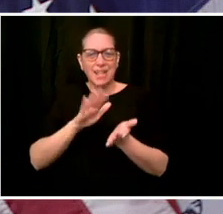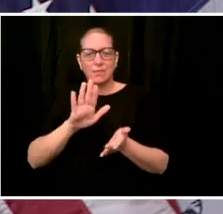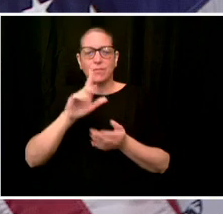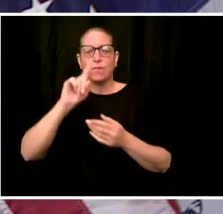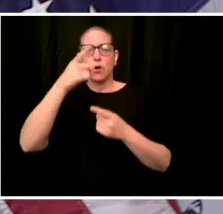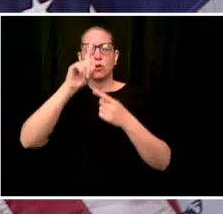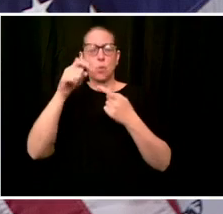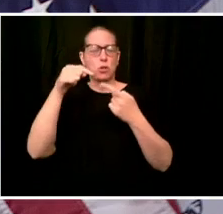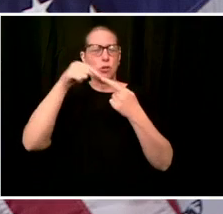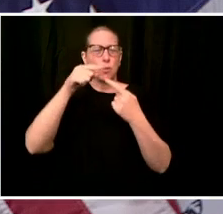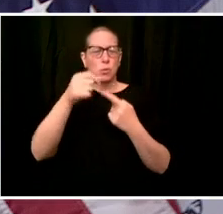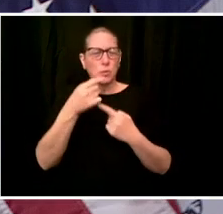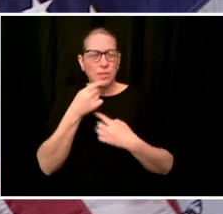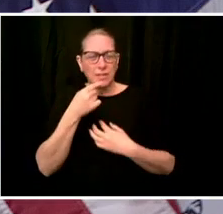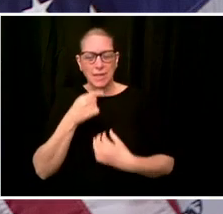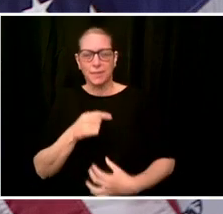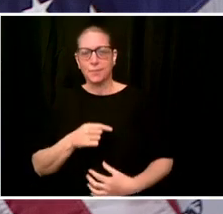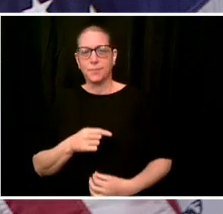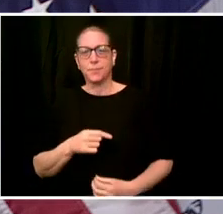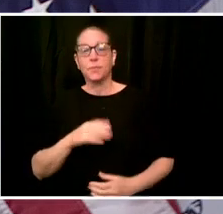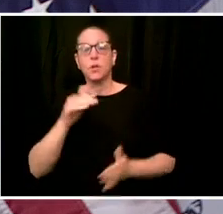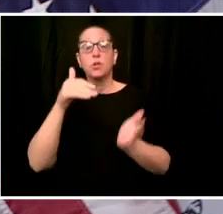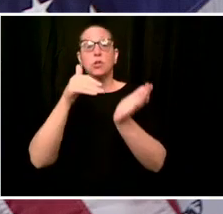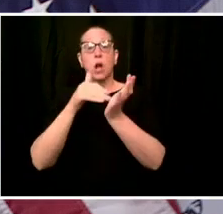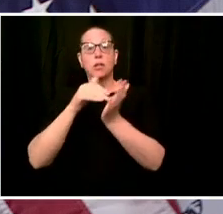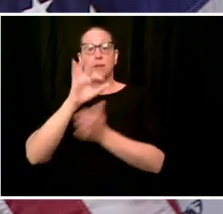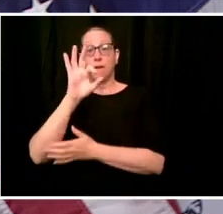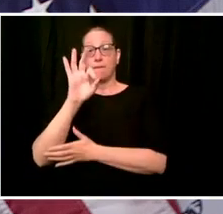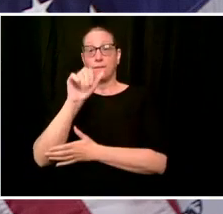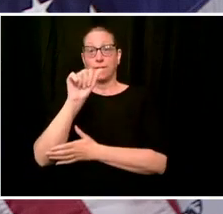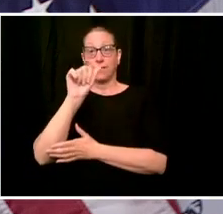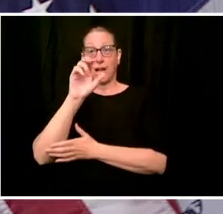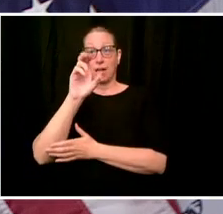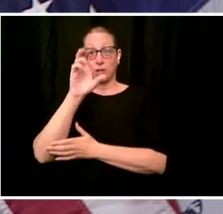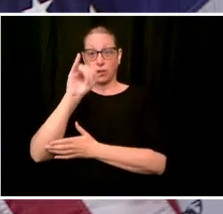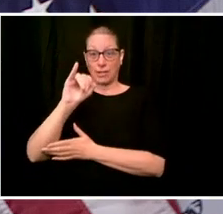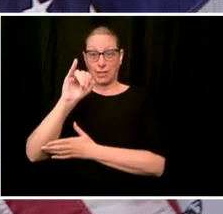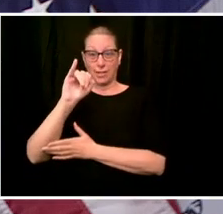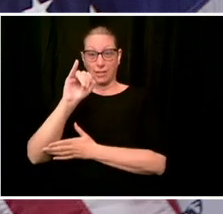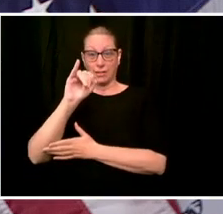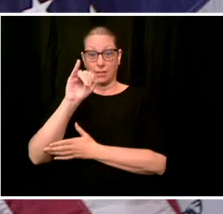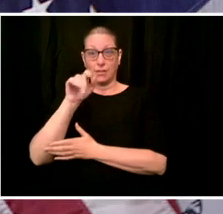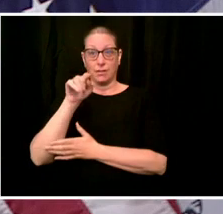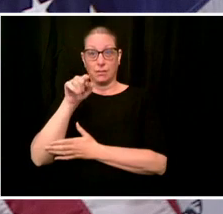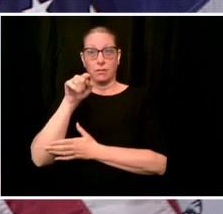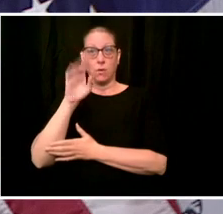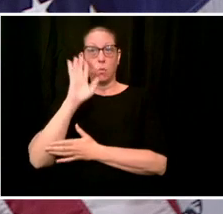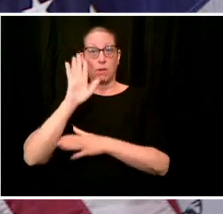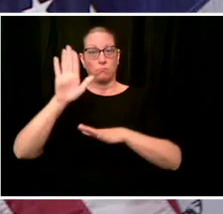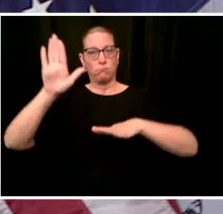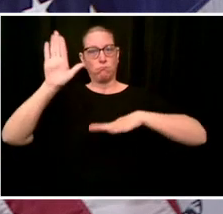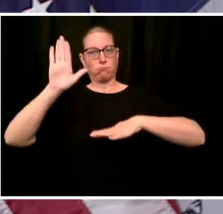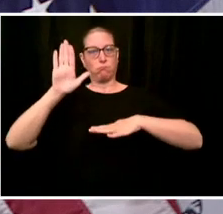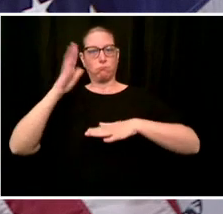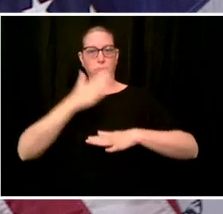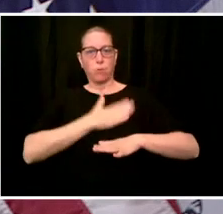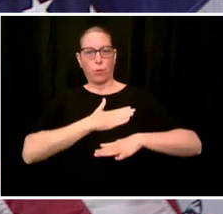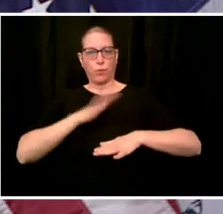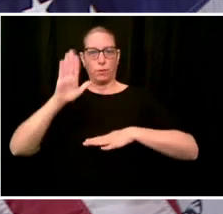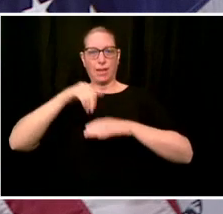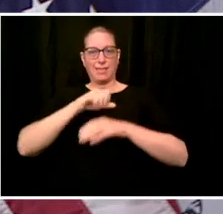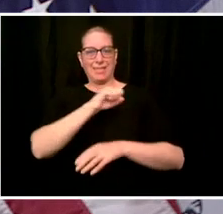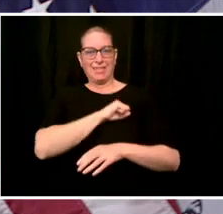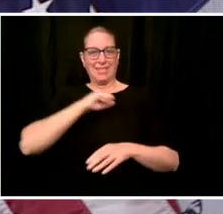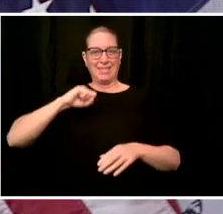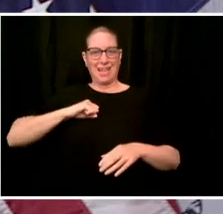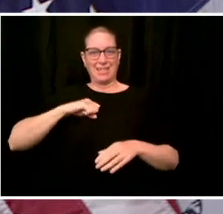that other parts of the country opening up quickly earlier than he thinks they should puts needless amount of suffering to